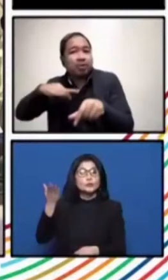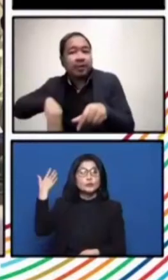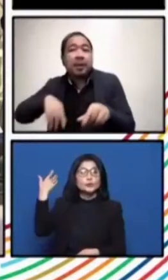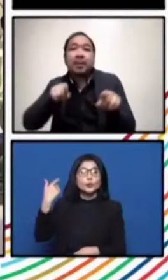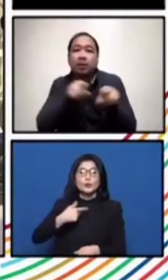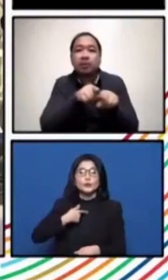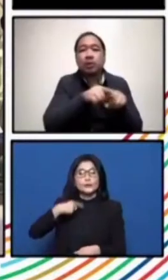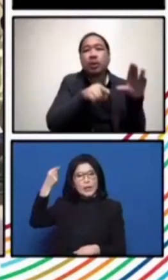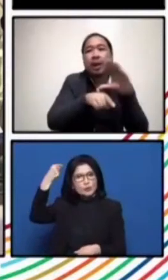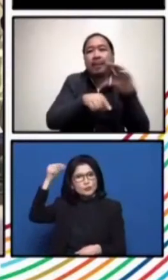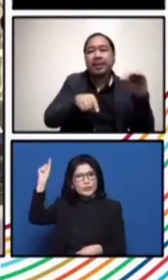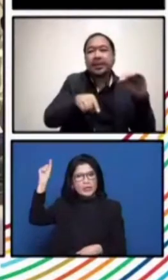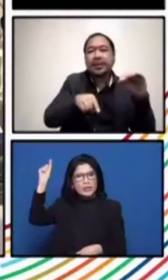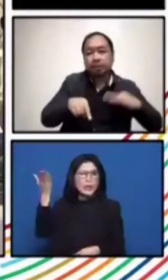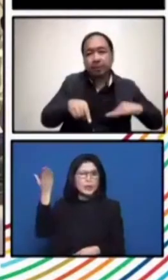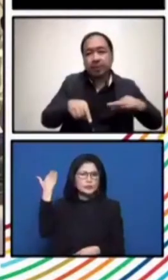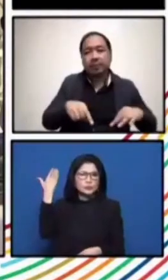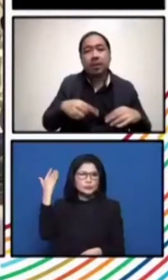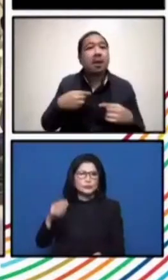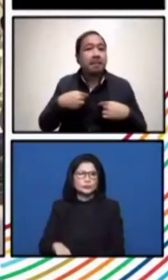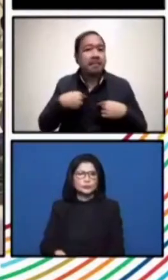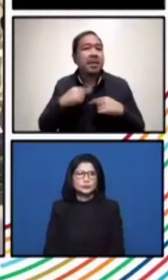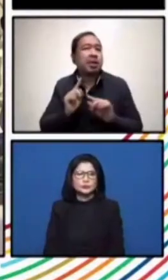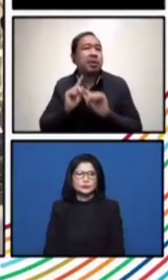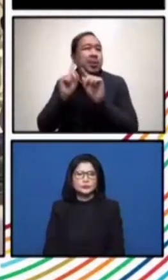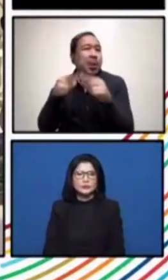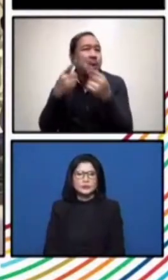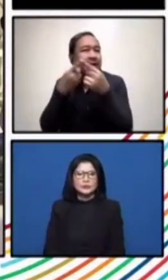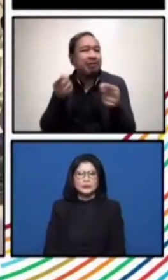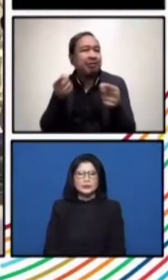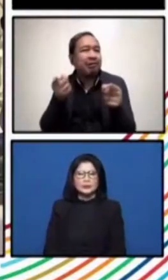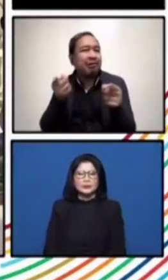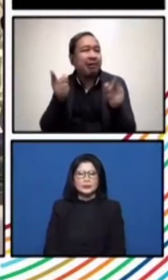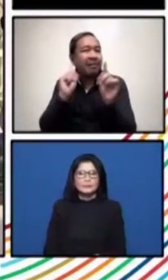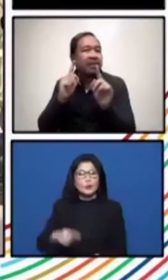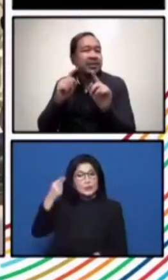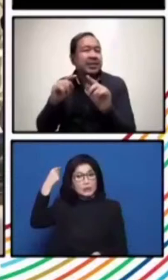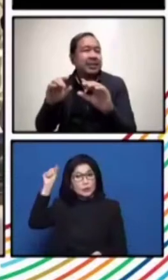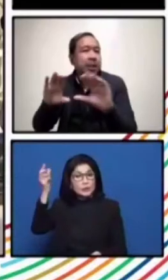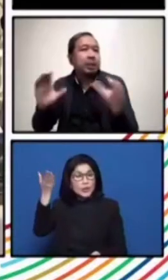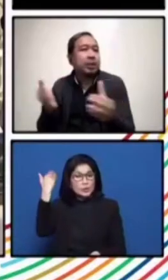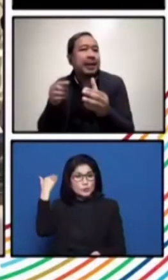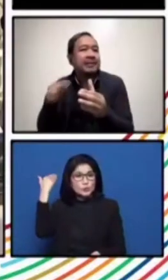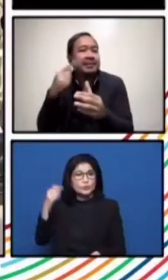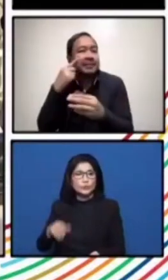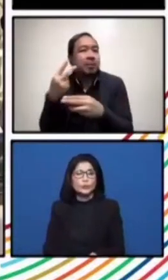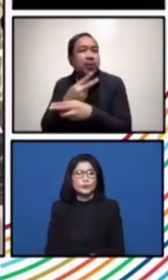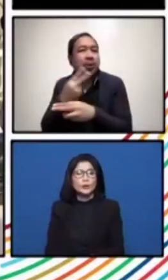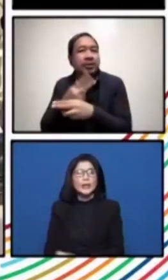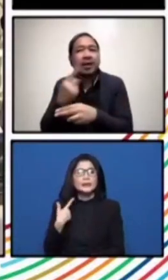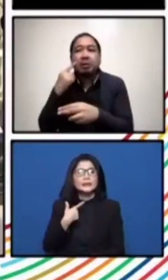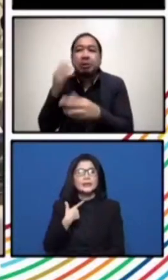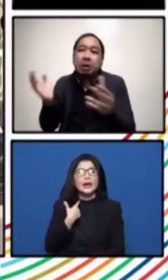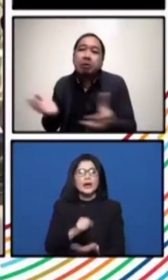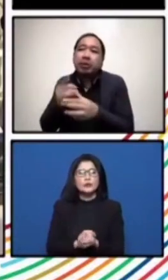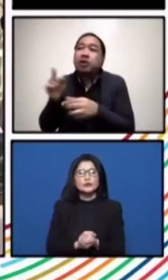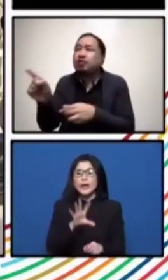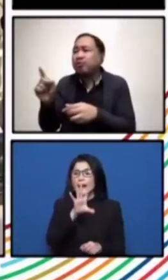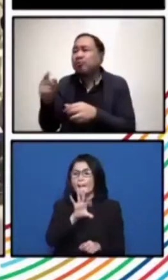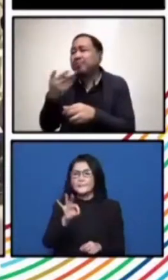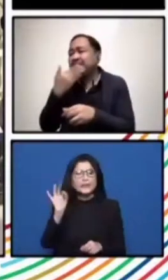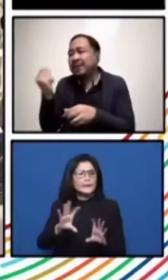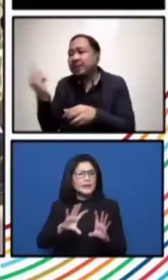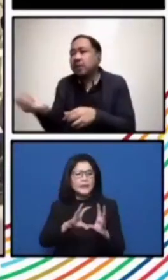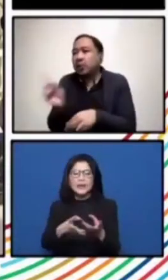next semester and I say why does that matter they're like whatever you're in the classroom the professor become comes a better teacher this concept of